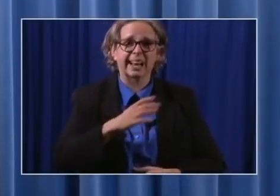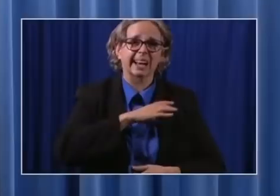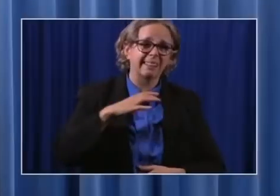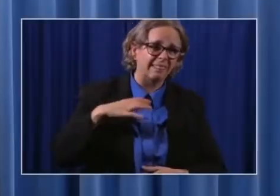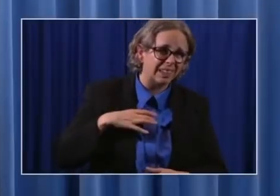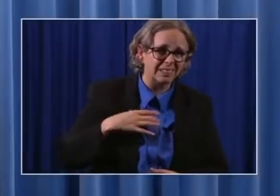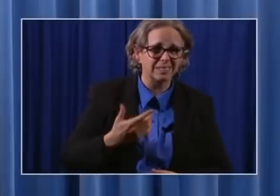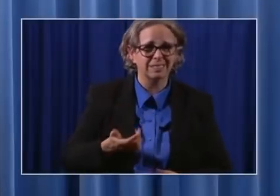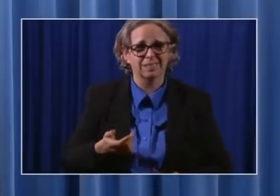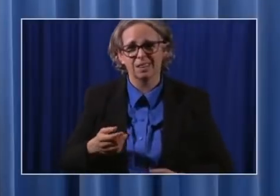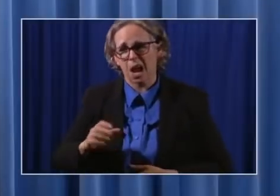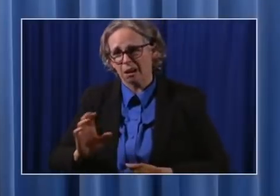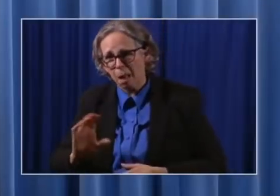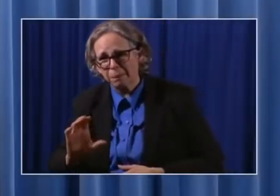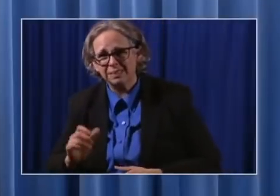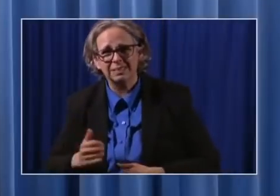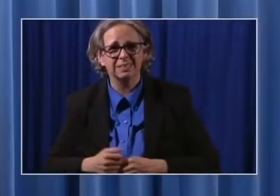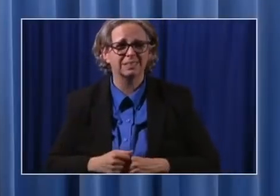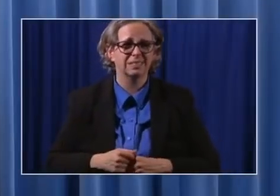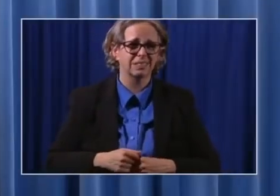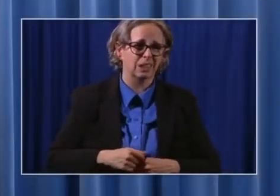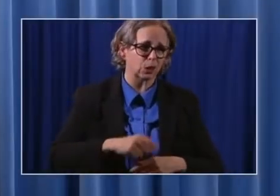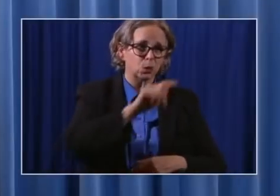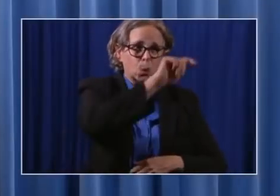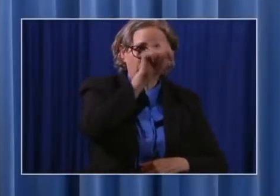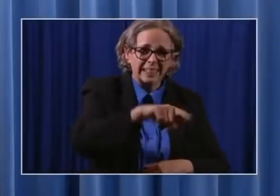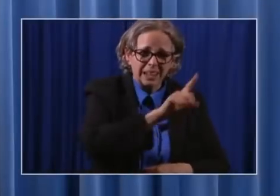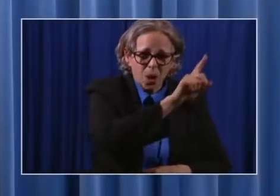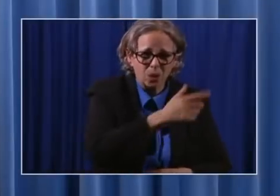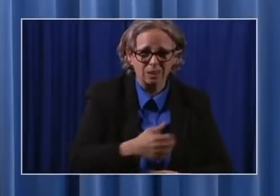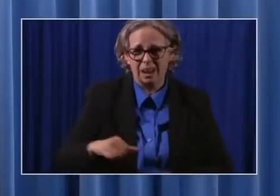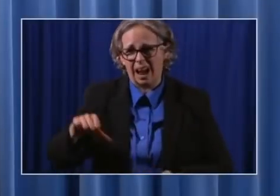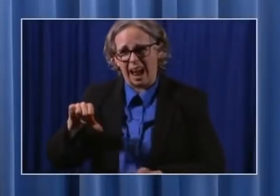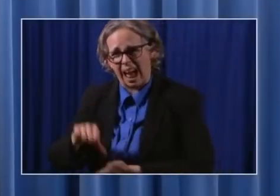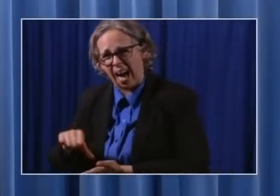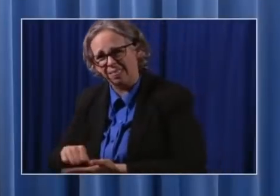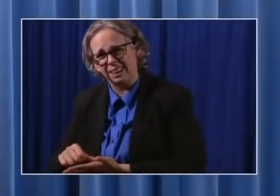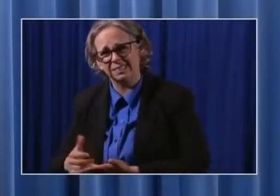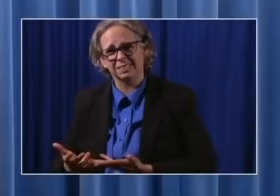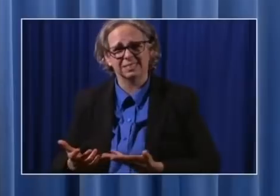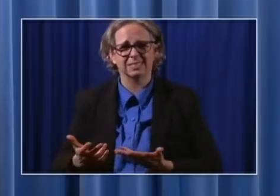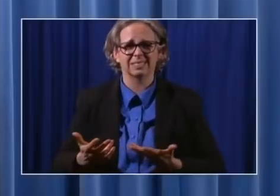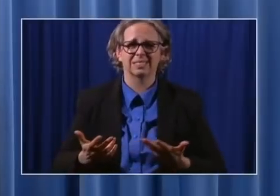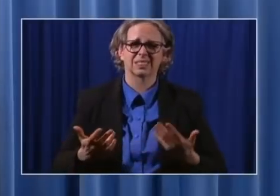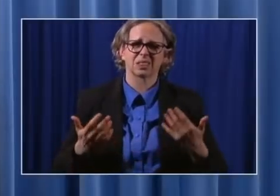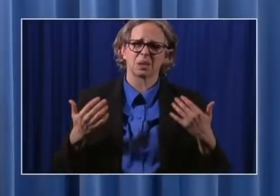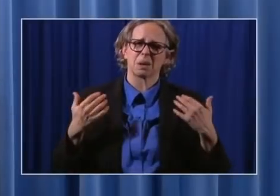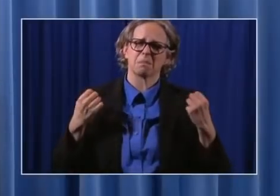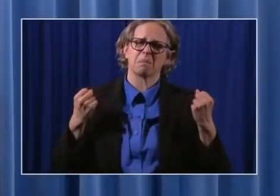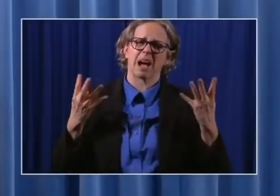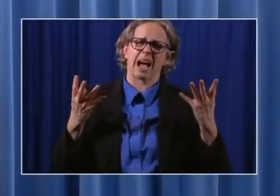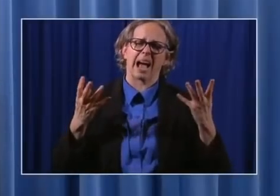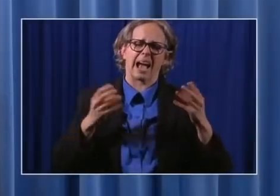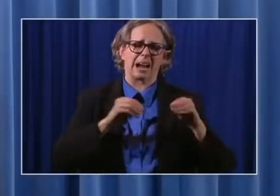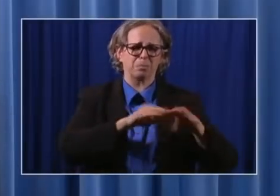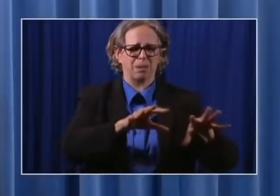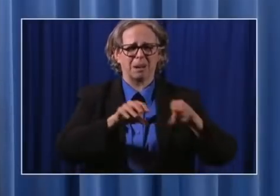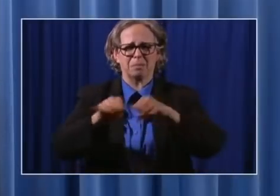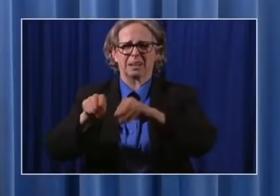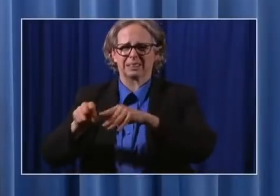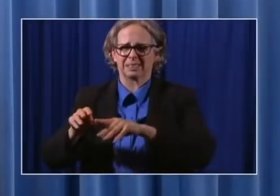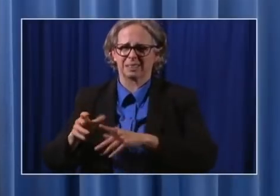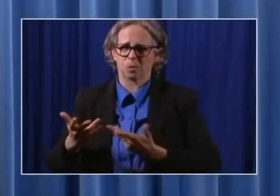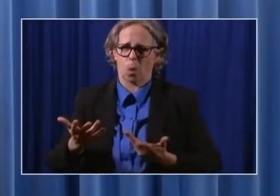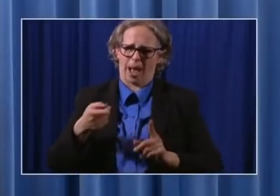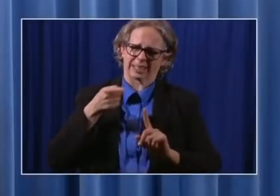Athens, Henry County, Lawrence County, Medina, Sandusky. But the vast, vast majority of the folks who are out there